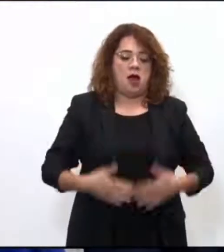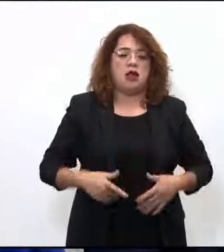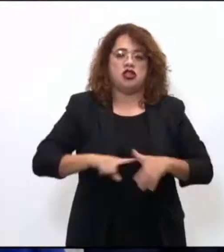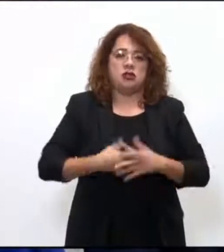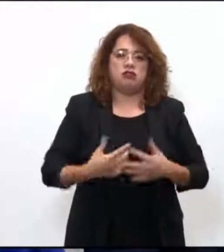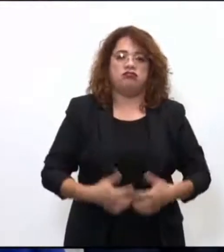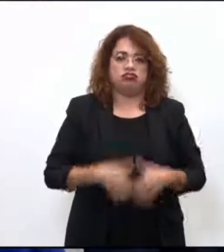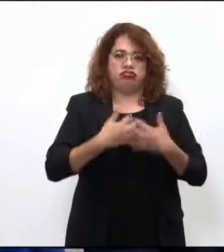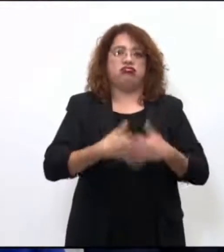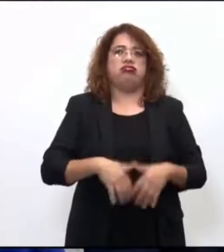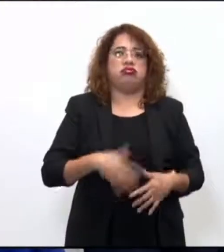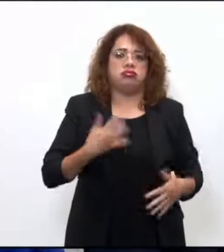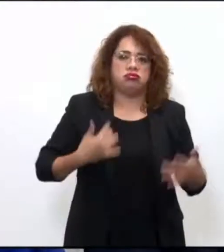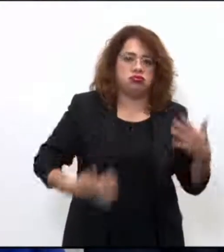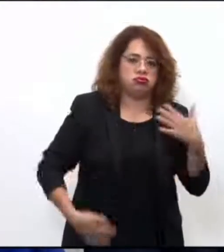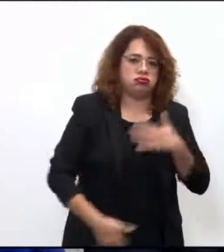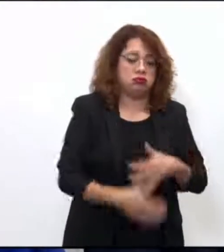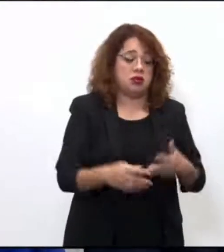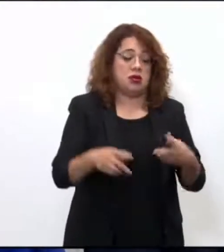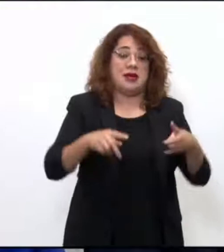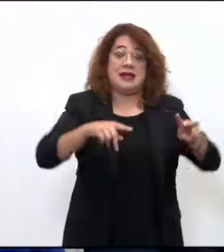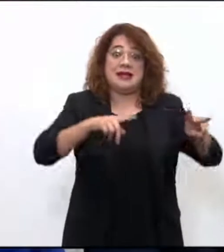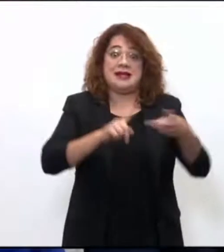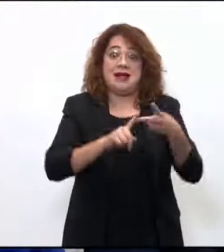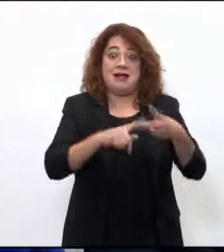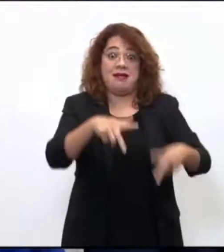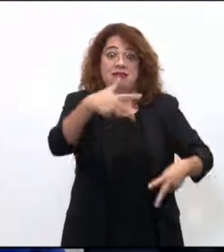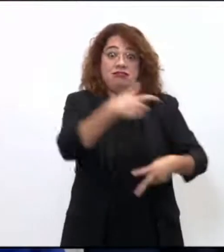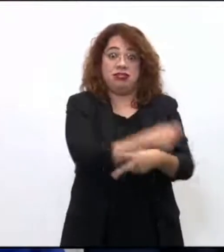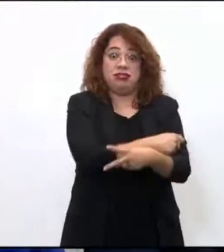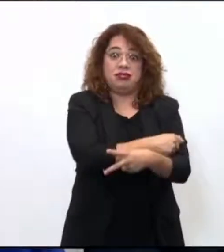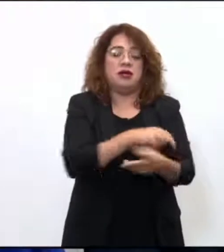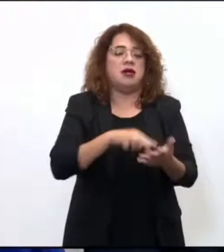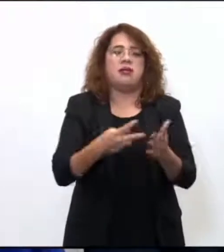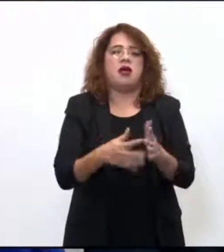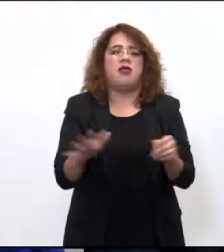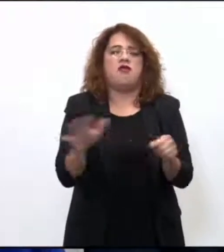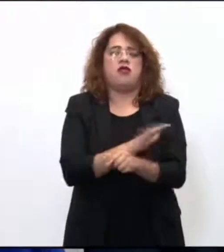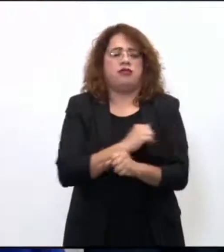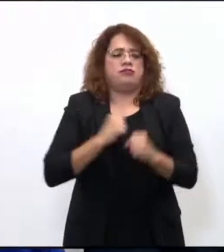system, and the second cements your protection.